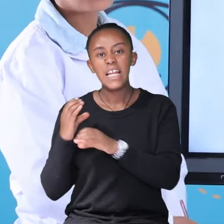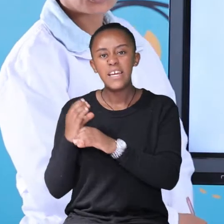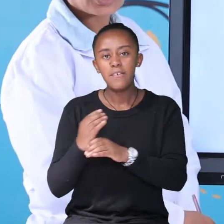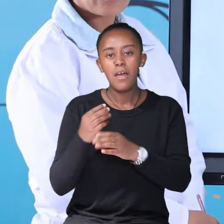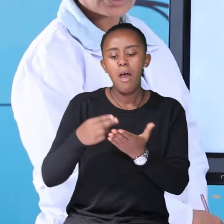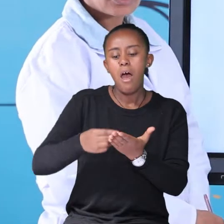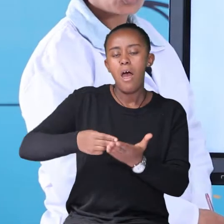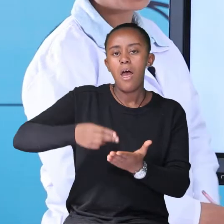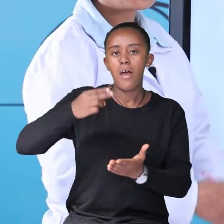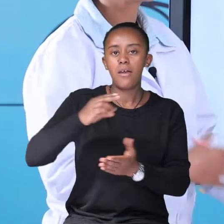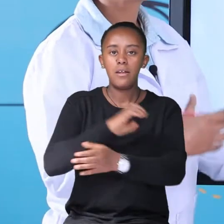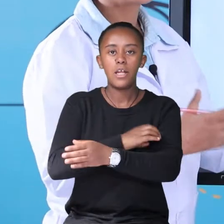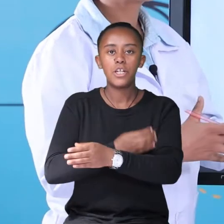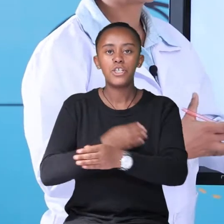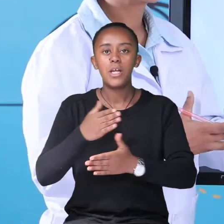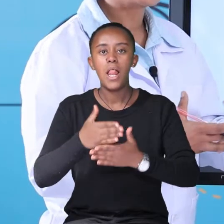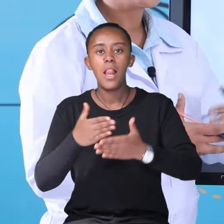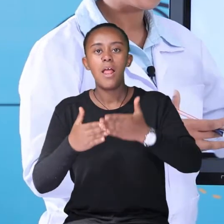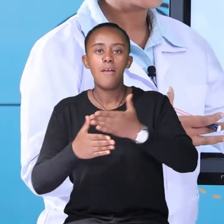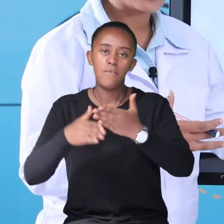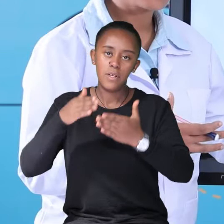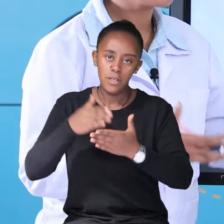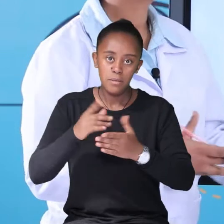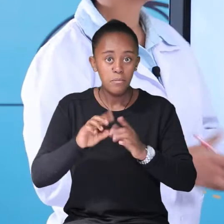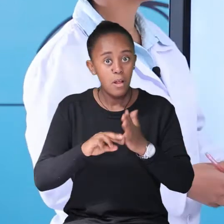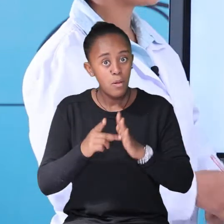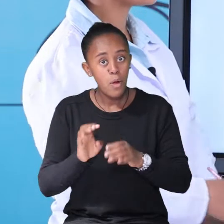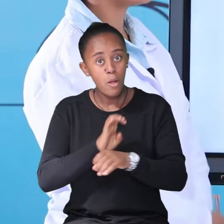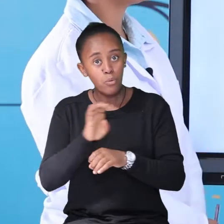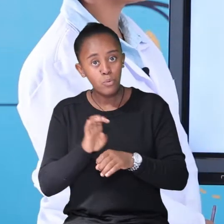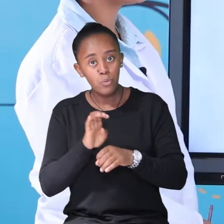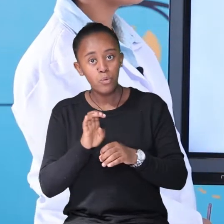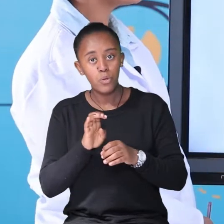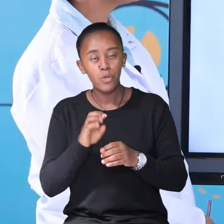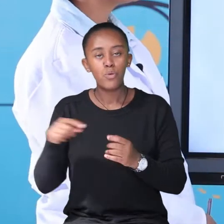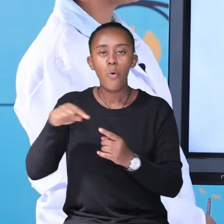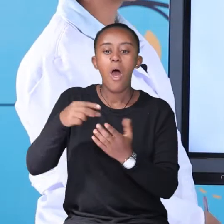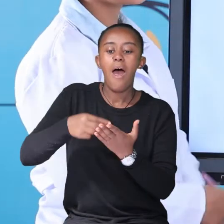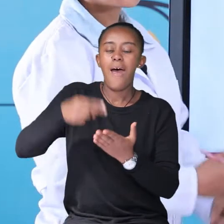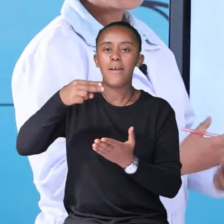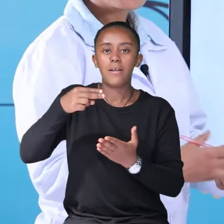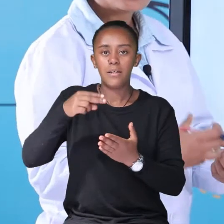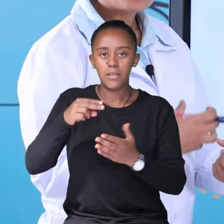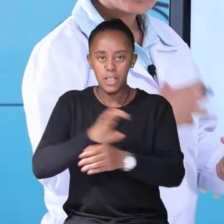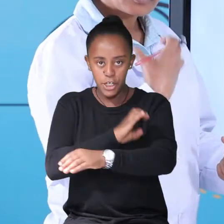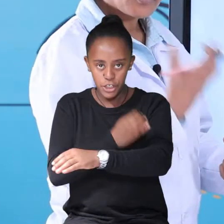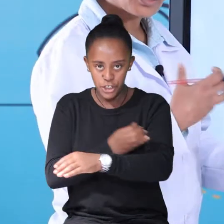higher energy level, which means electrons will be excited to higher energy level, and so